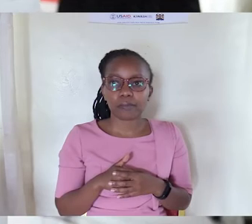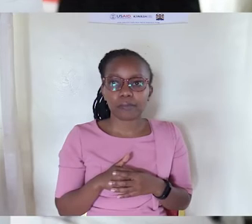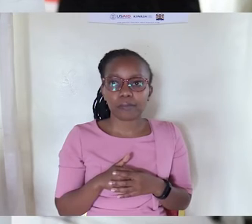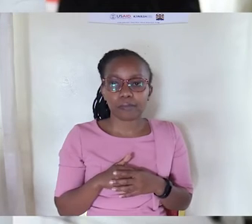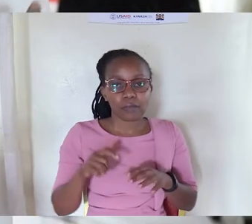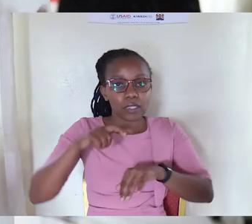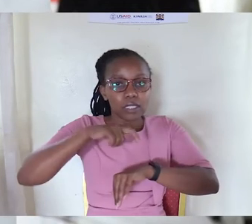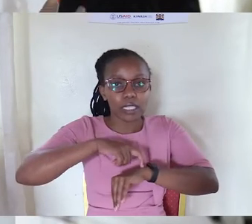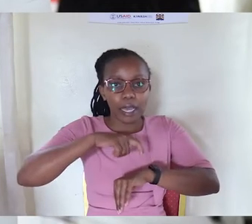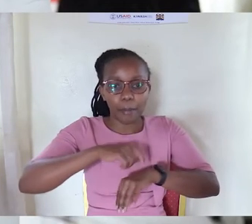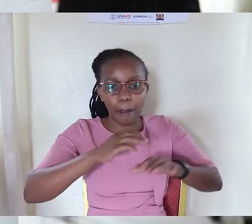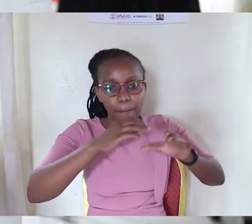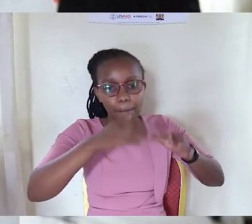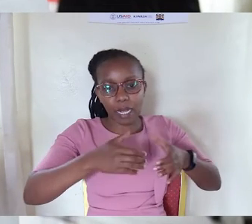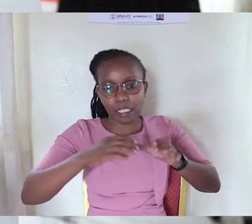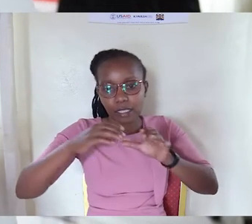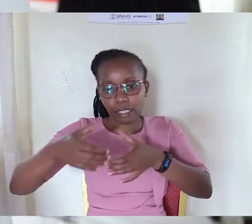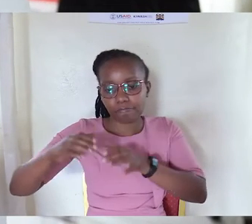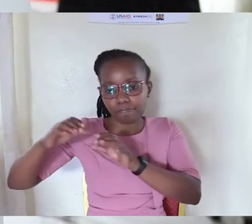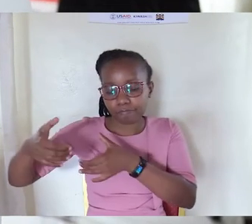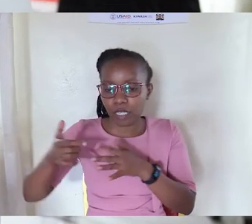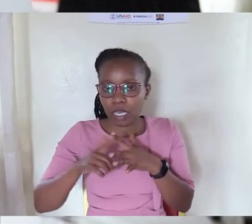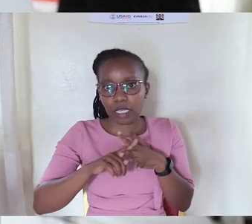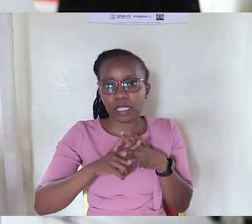is the time that party primaries can start.